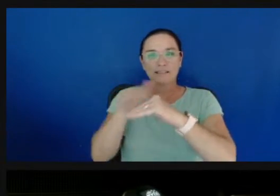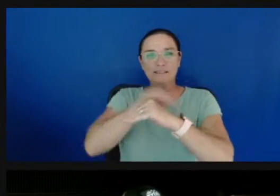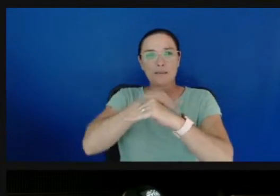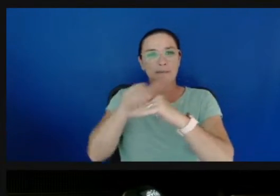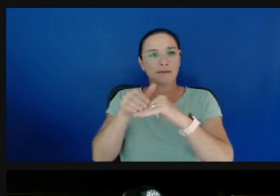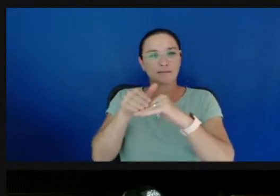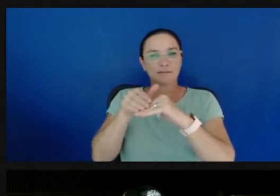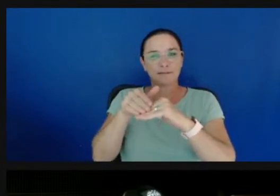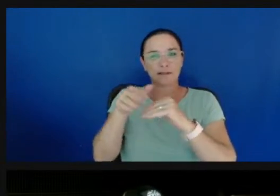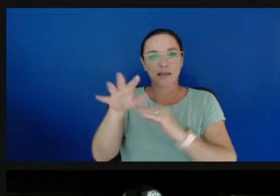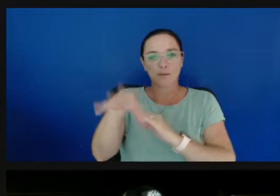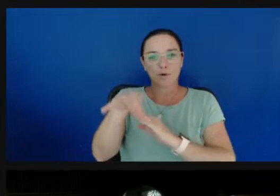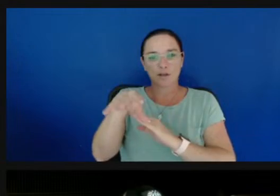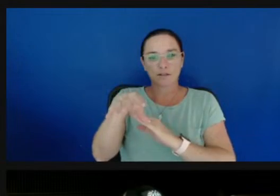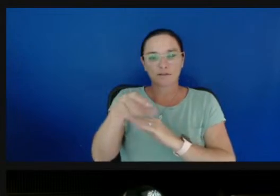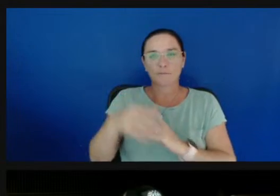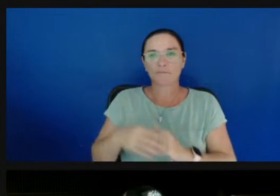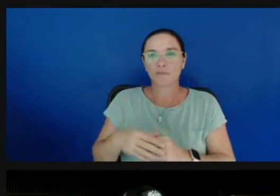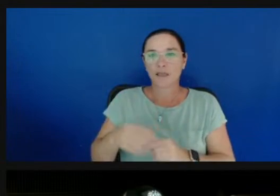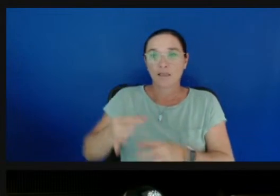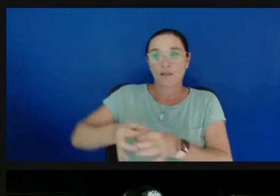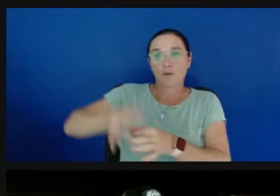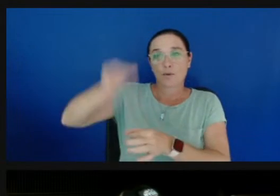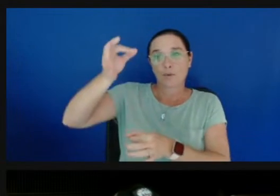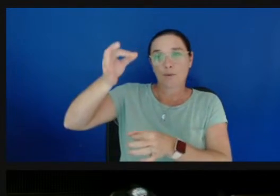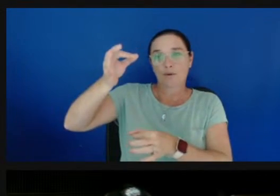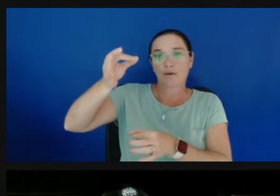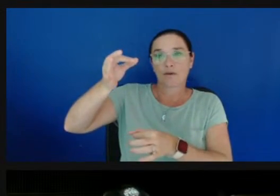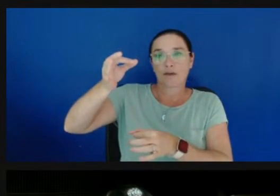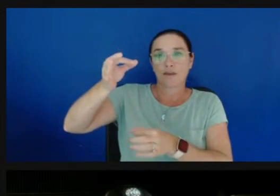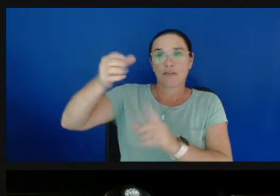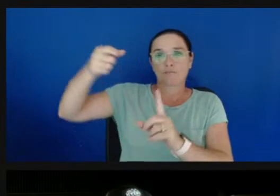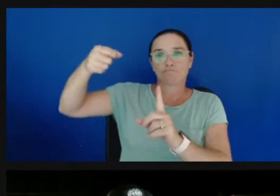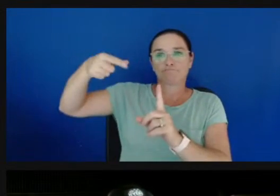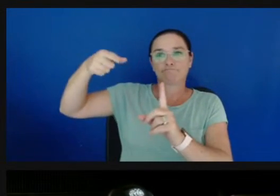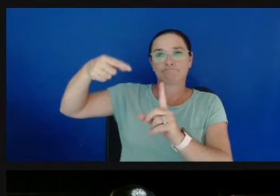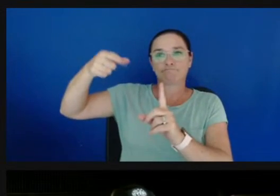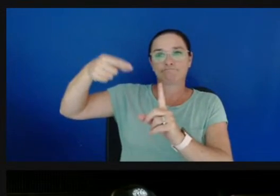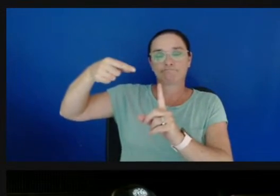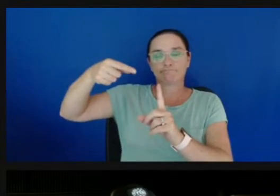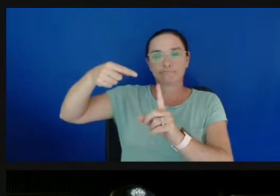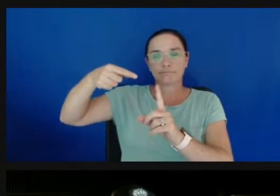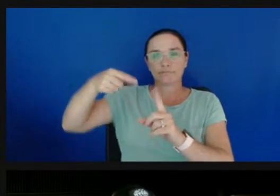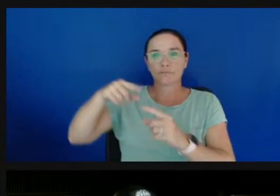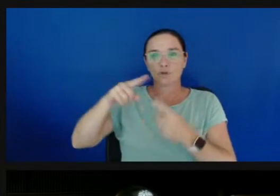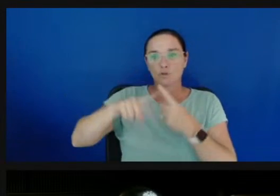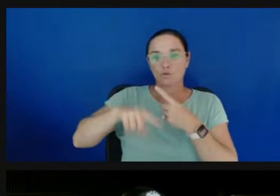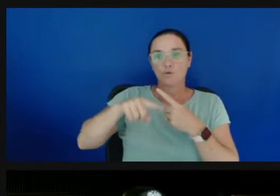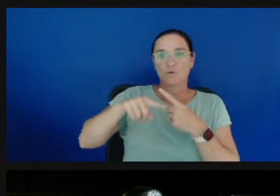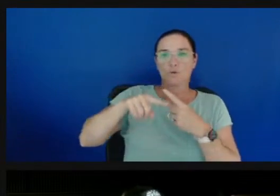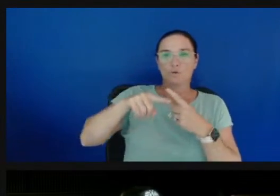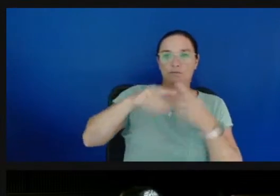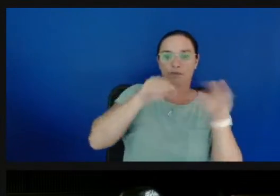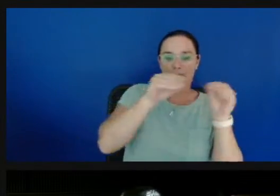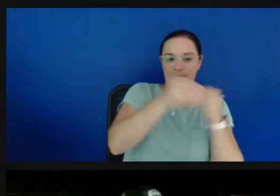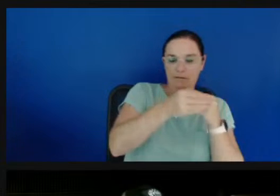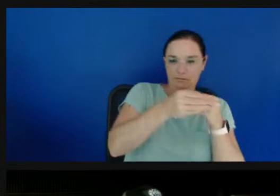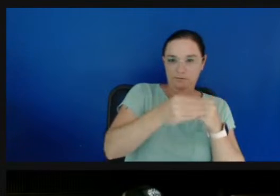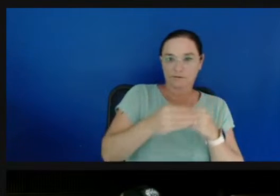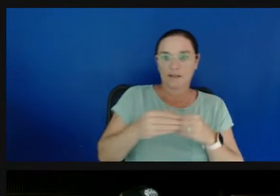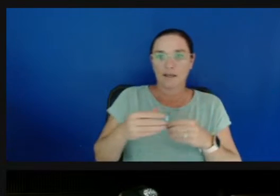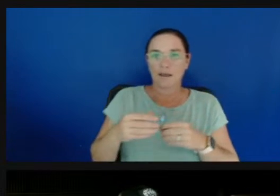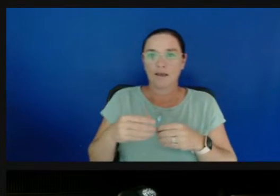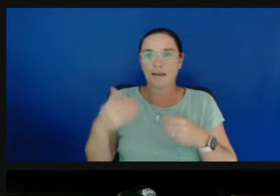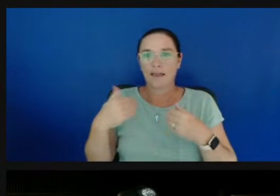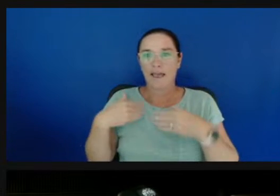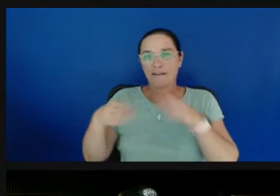here they are. There is the tower that transmits the signal back to the observatory, solar panels, powering the batteries.